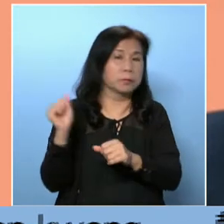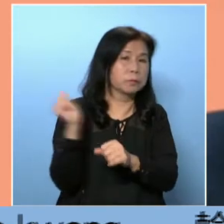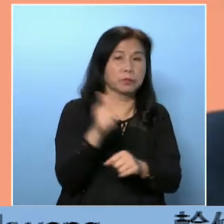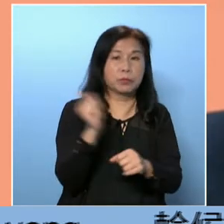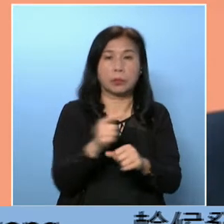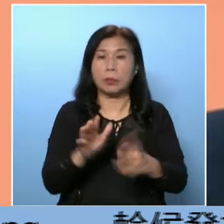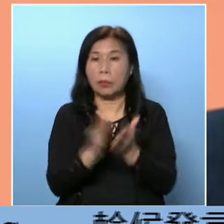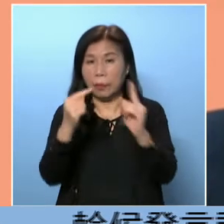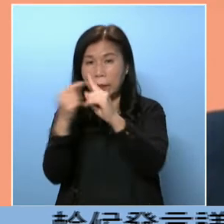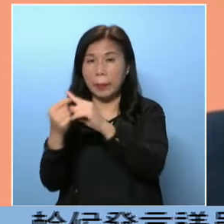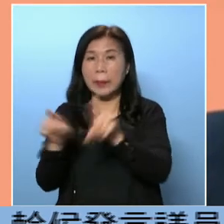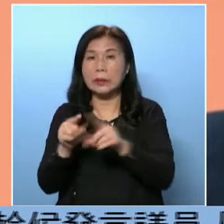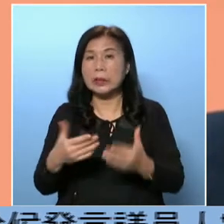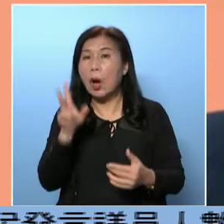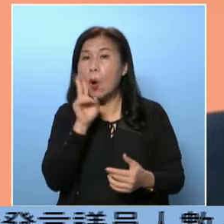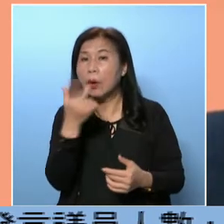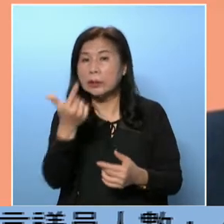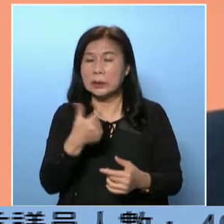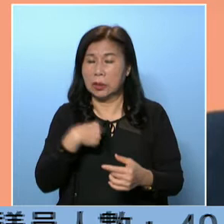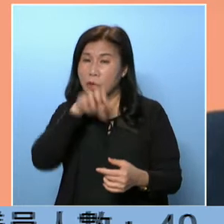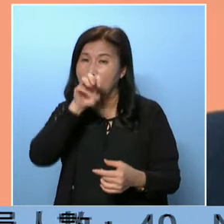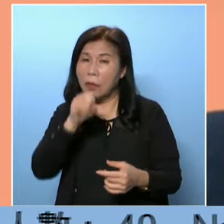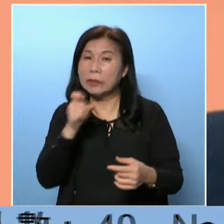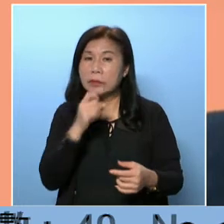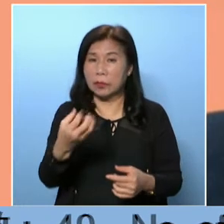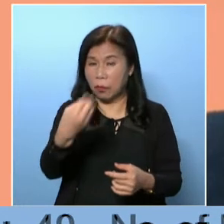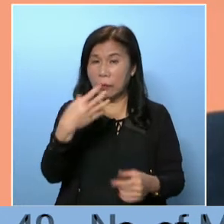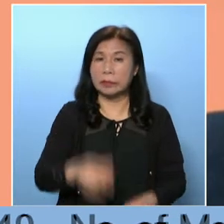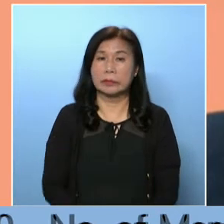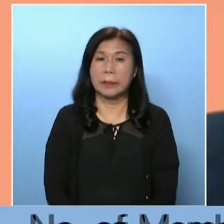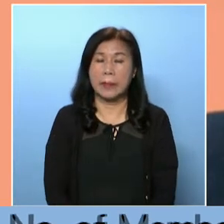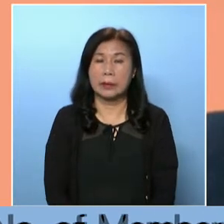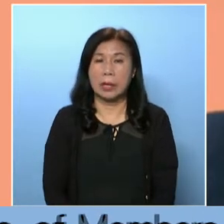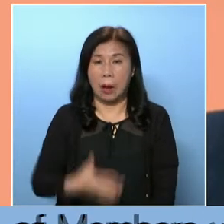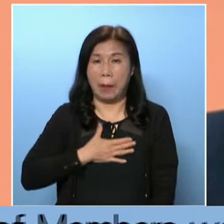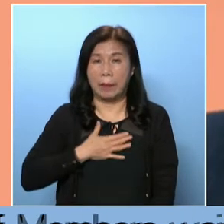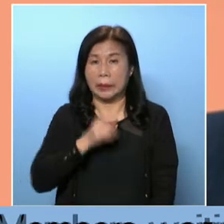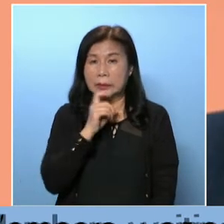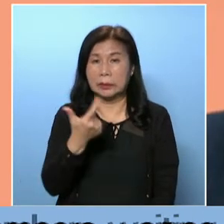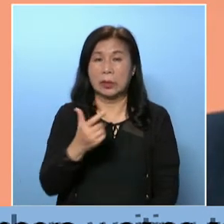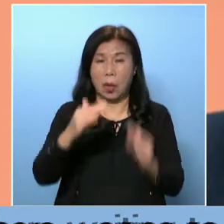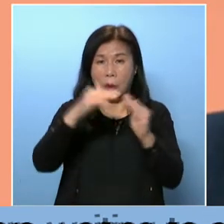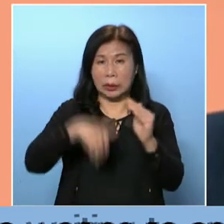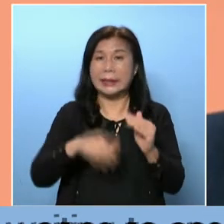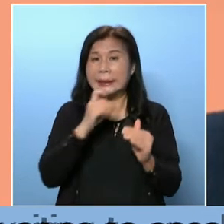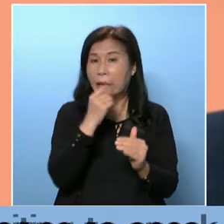it has surpassed the number back in 2020 at Wuhan.